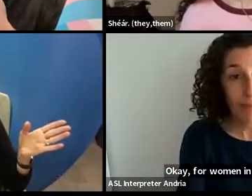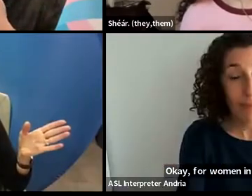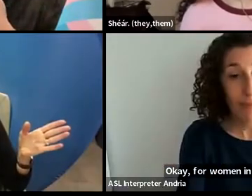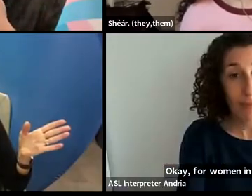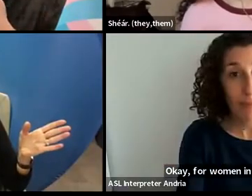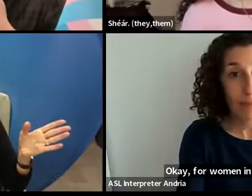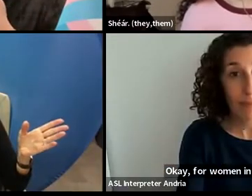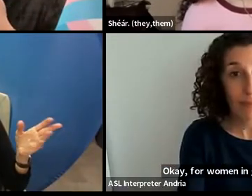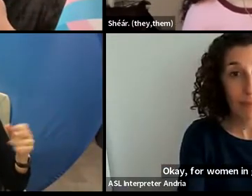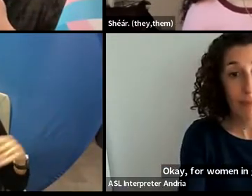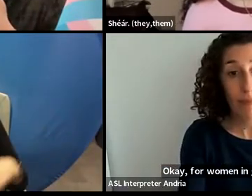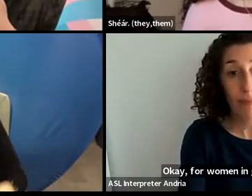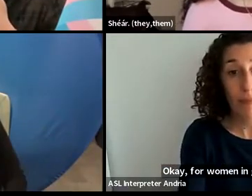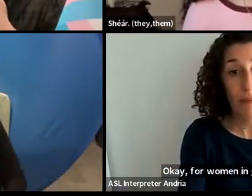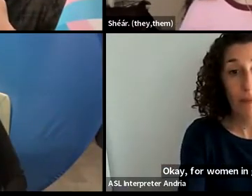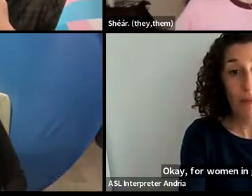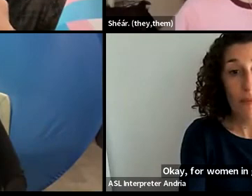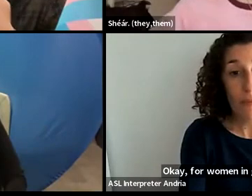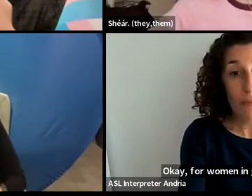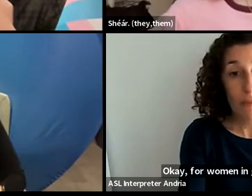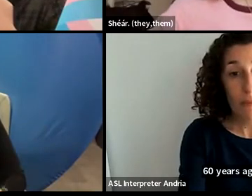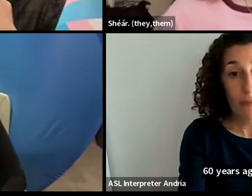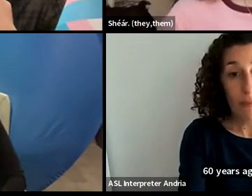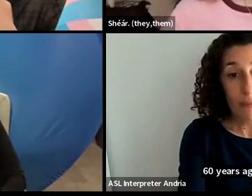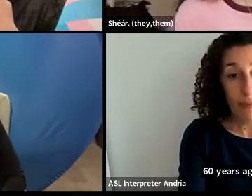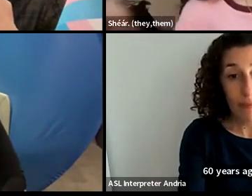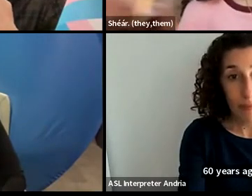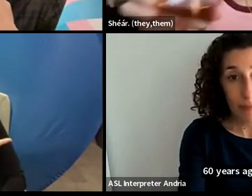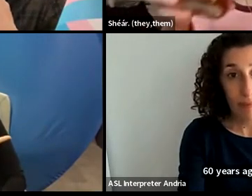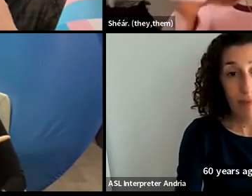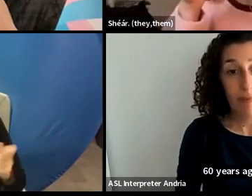60 years ago, 70 years ago, they controlled you.